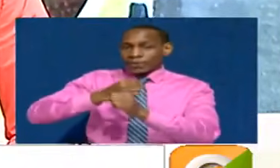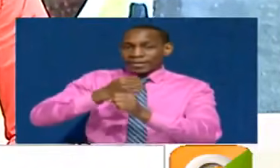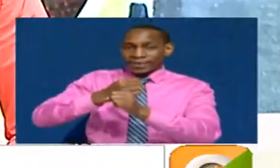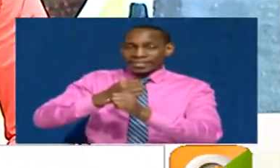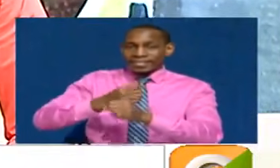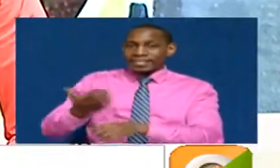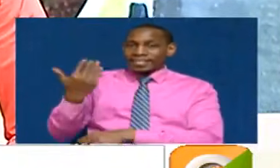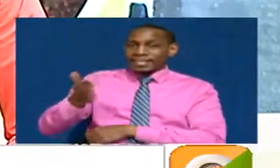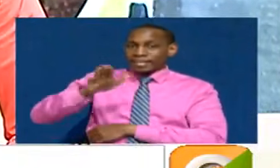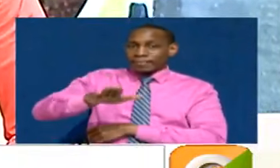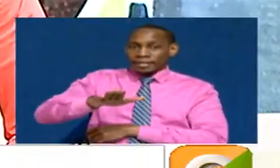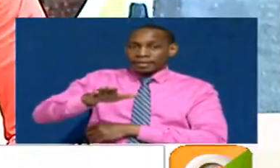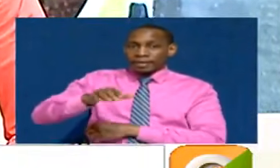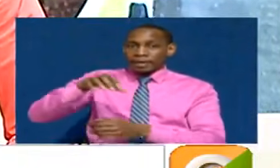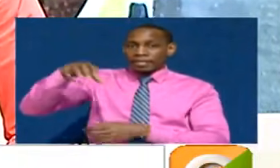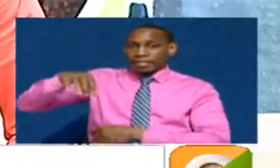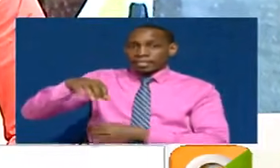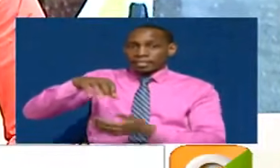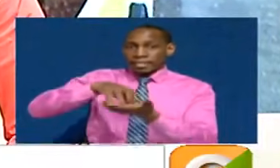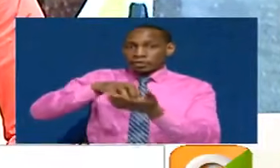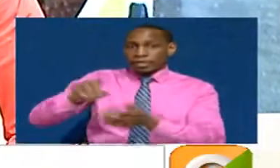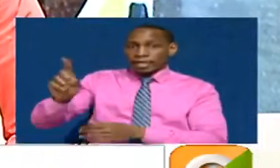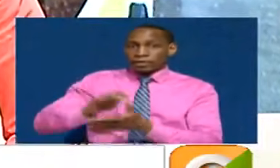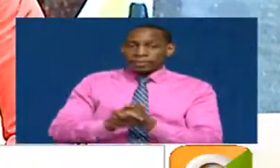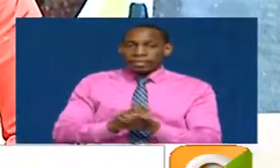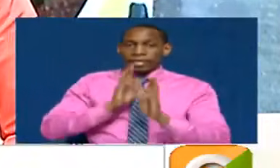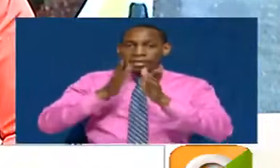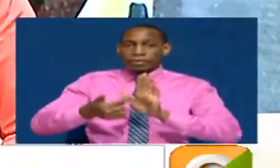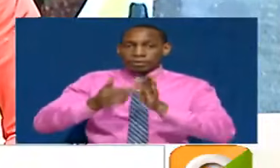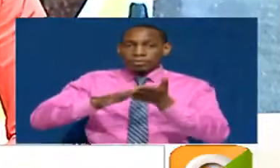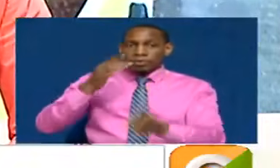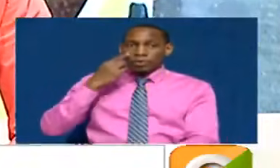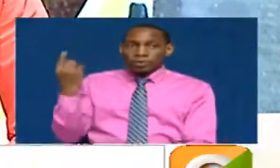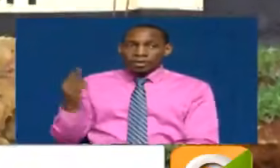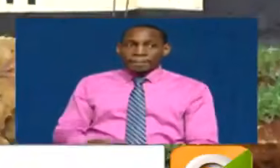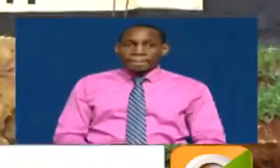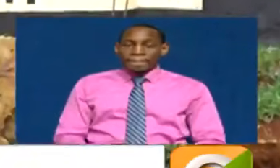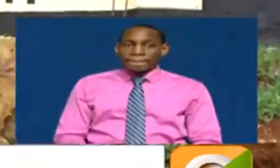operationalization of the Green Park terminus in Nairobi. Faisal Ahmed has the details.